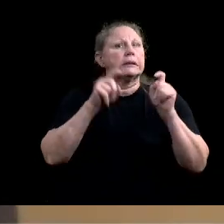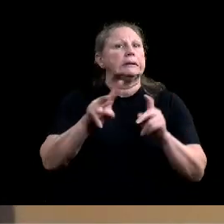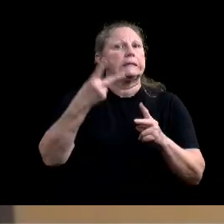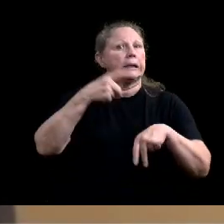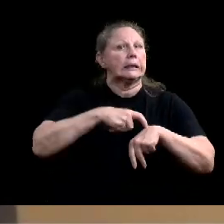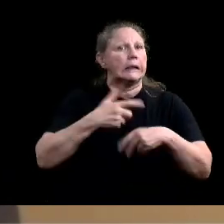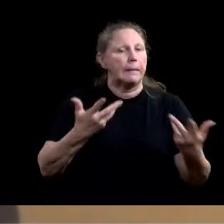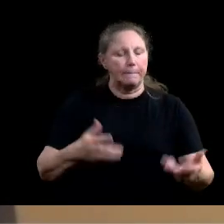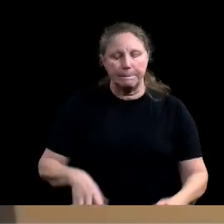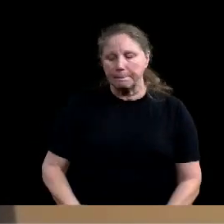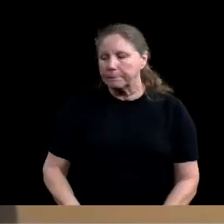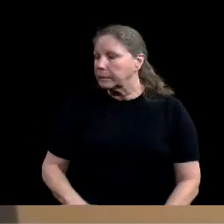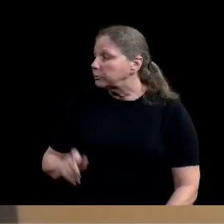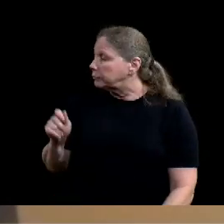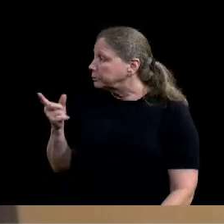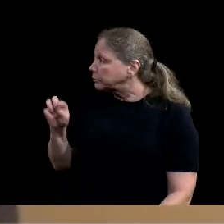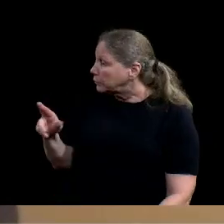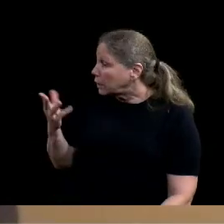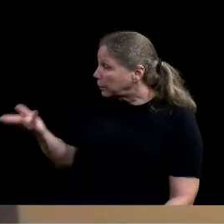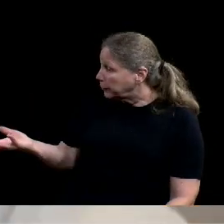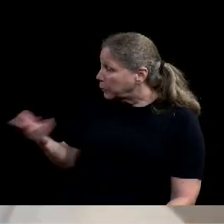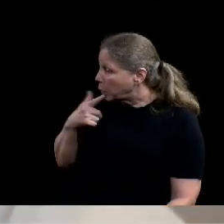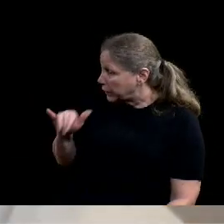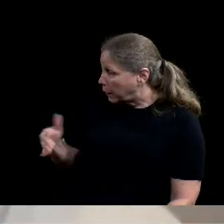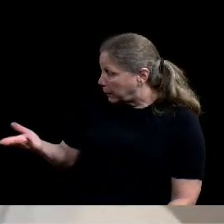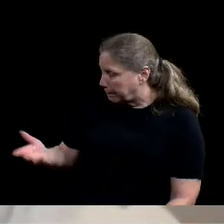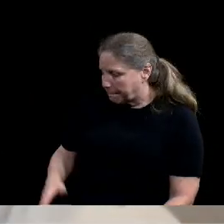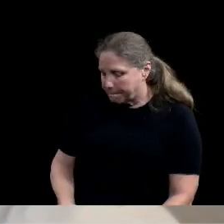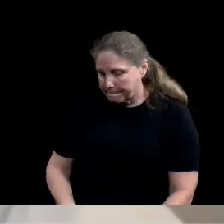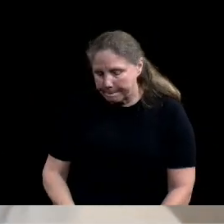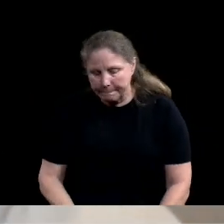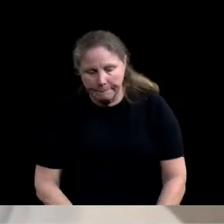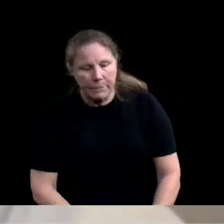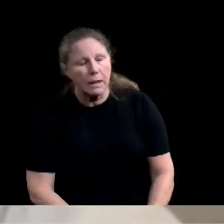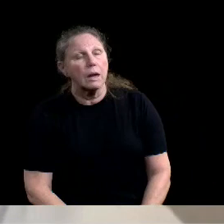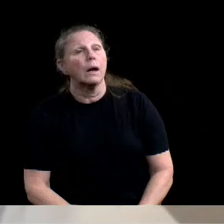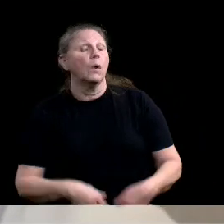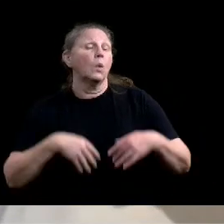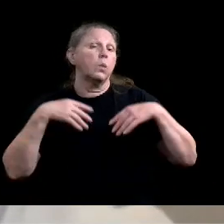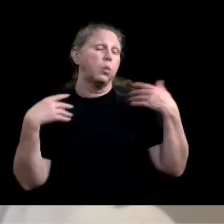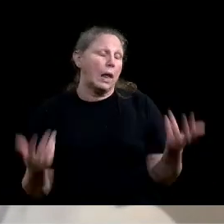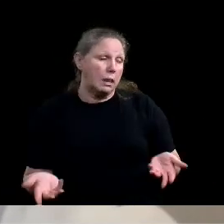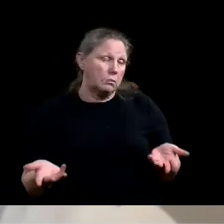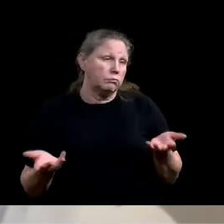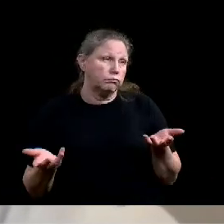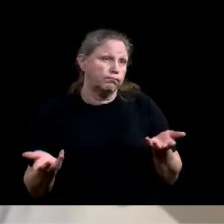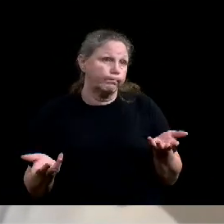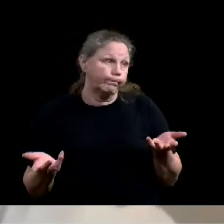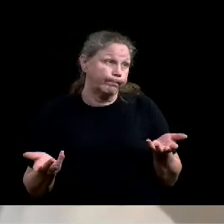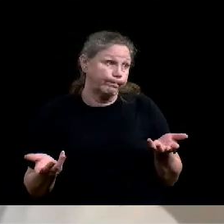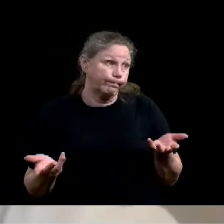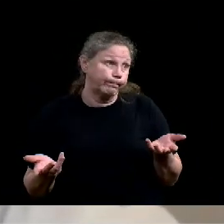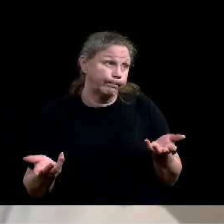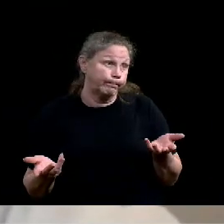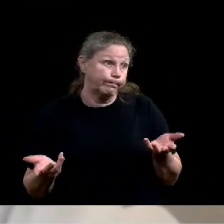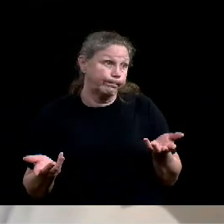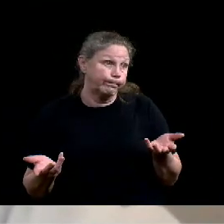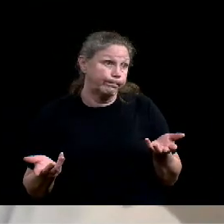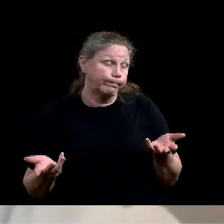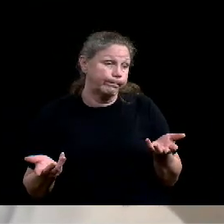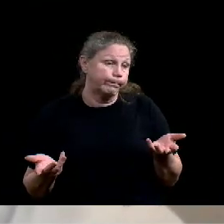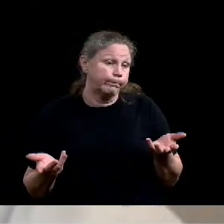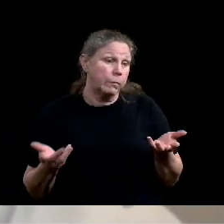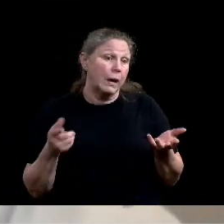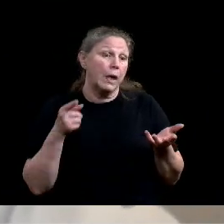Well, we don't know much about immunity to this virus, but we do know that